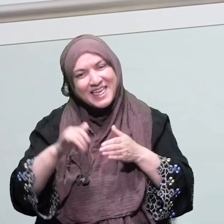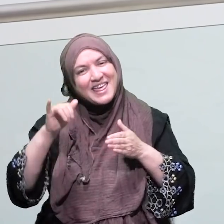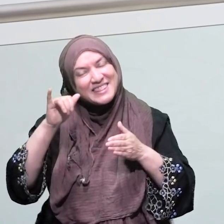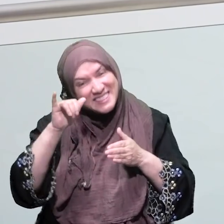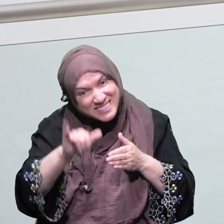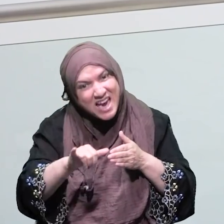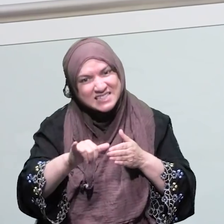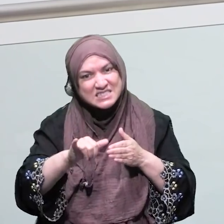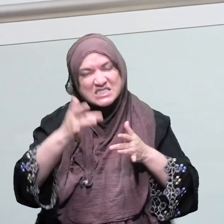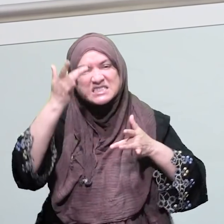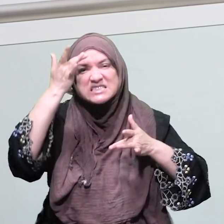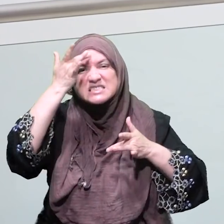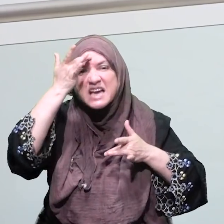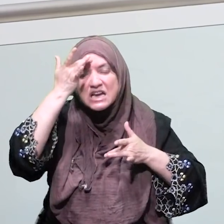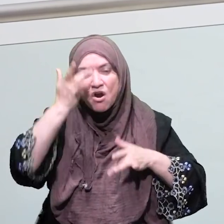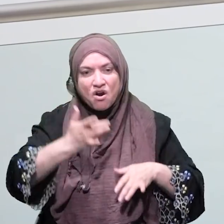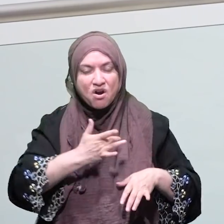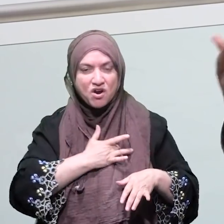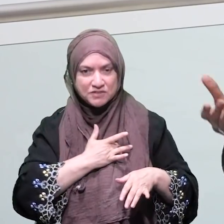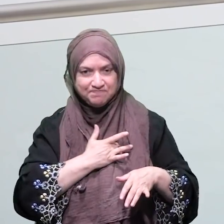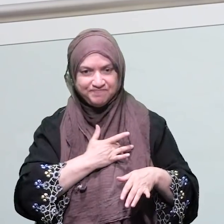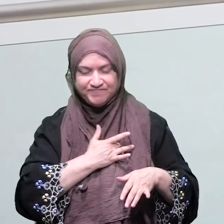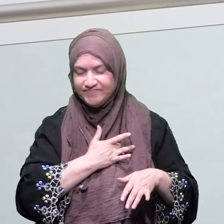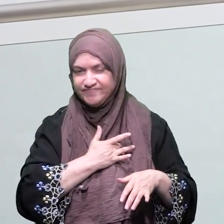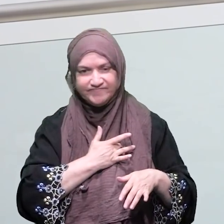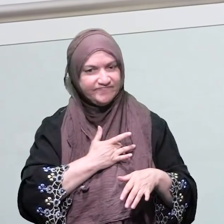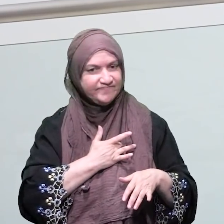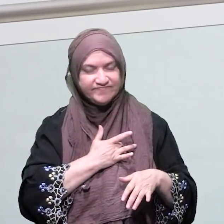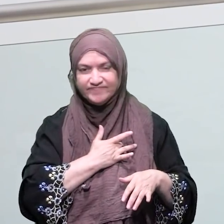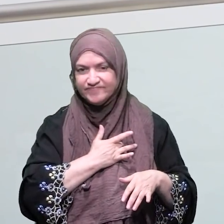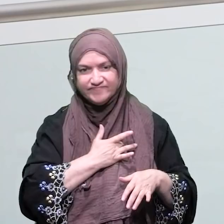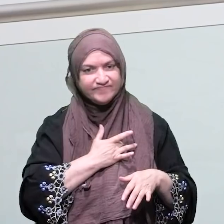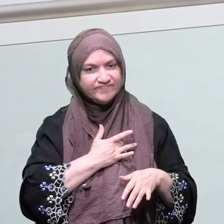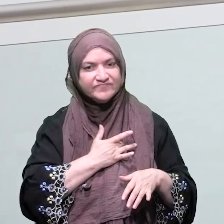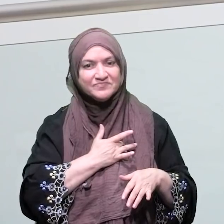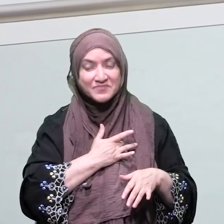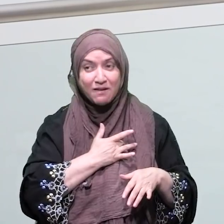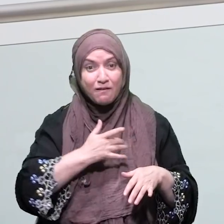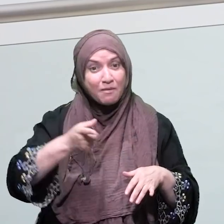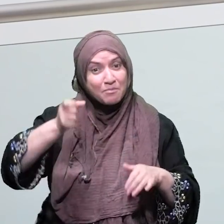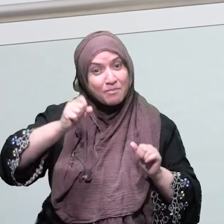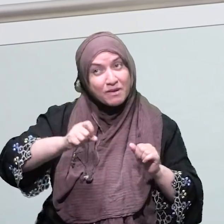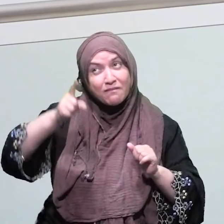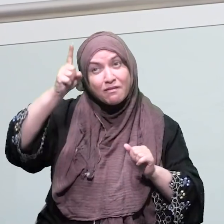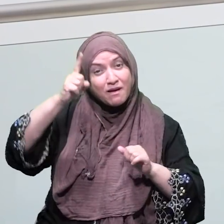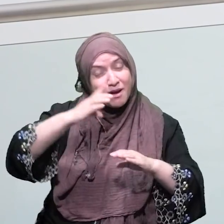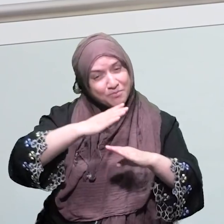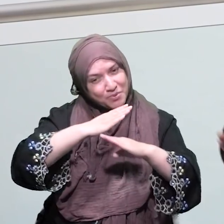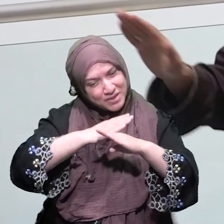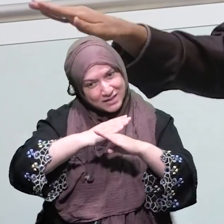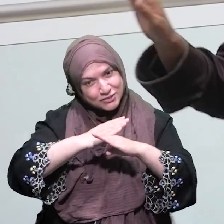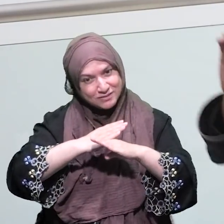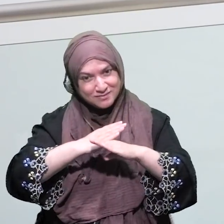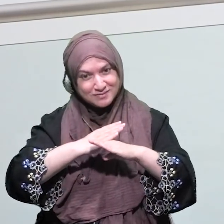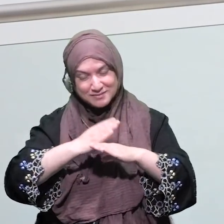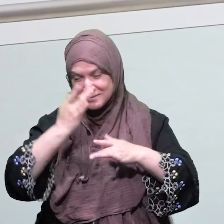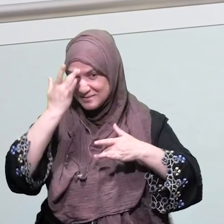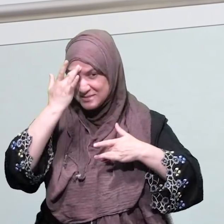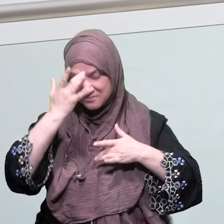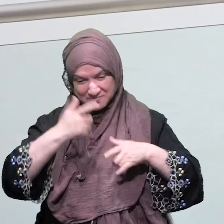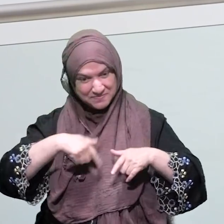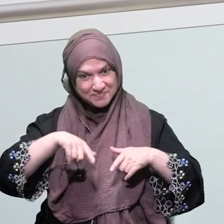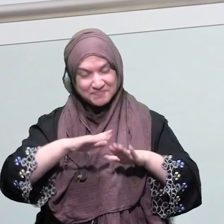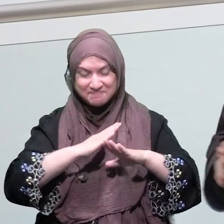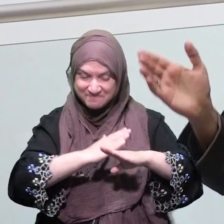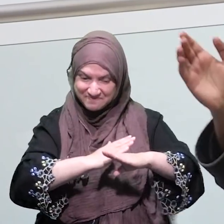May Allah protect us from it. With our overcoming of sins, when we know we're committing a sin. I know I have the sin. It's not as bad as that person's